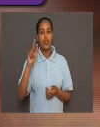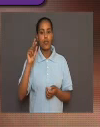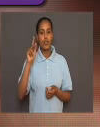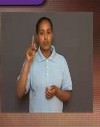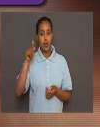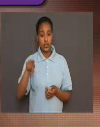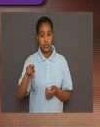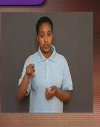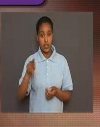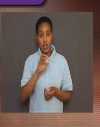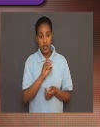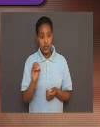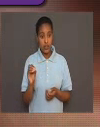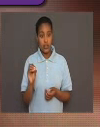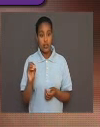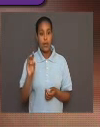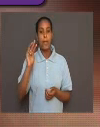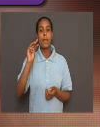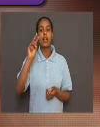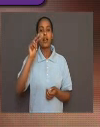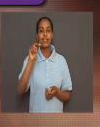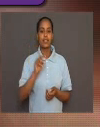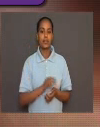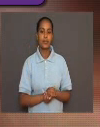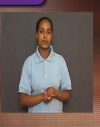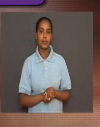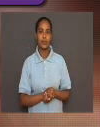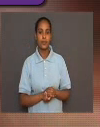phosphorus, and manganese.